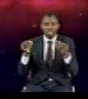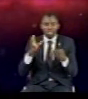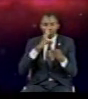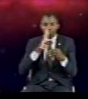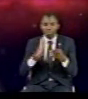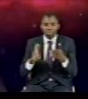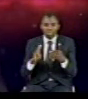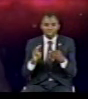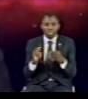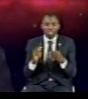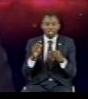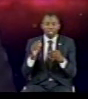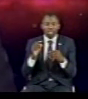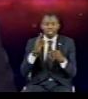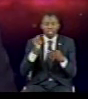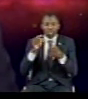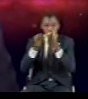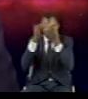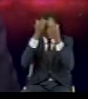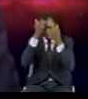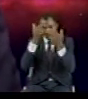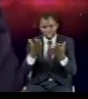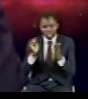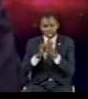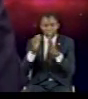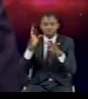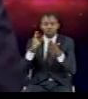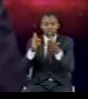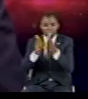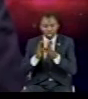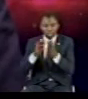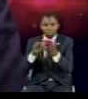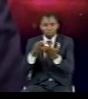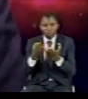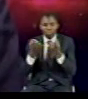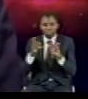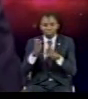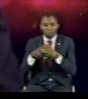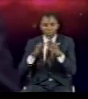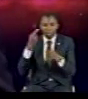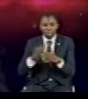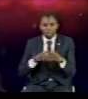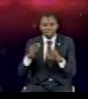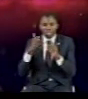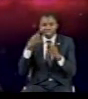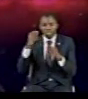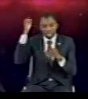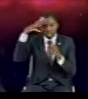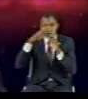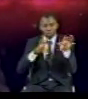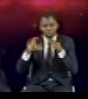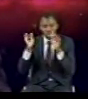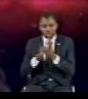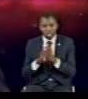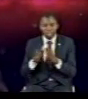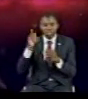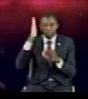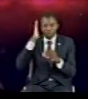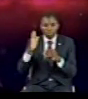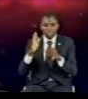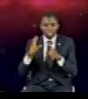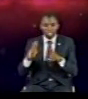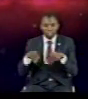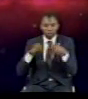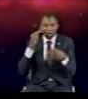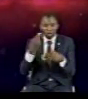you require of us in order to do that, oh Lord, we pray that, Father, oh God, you turn our hearts unto thee, that